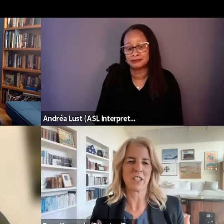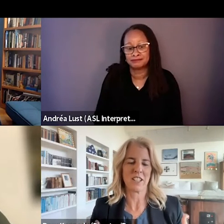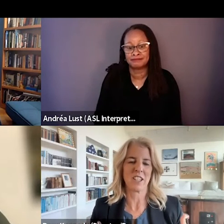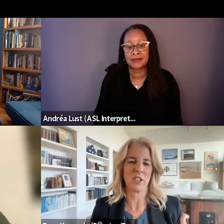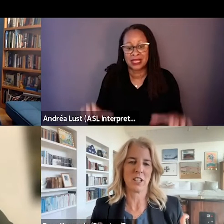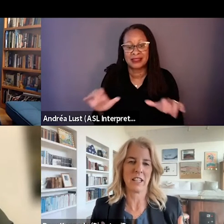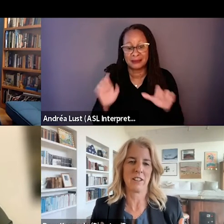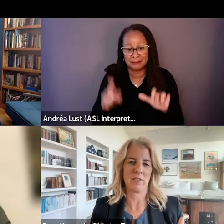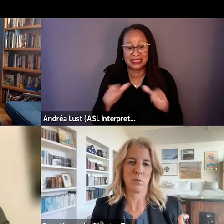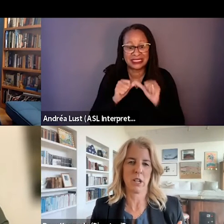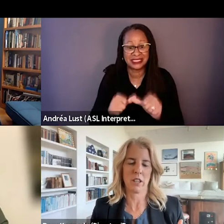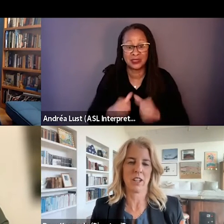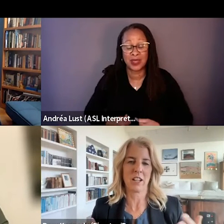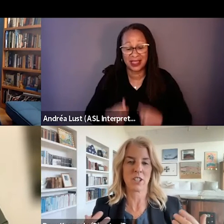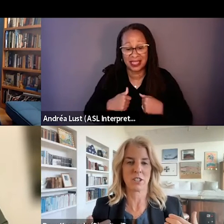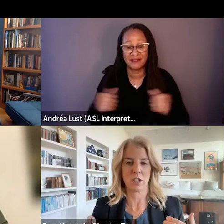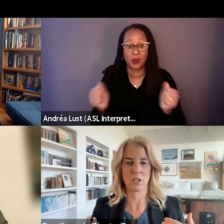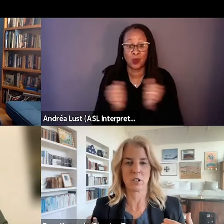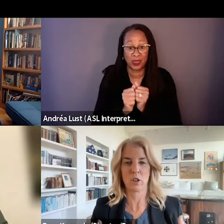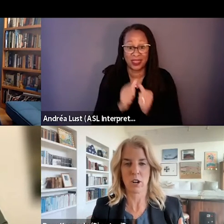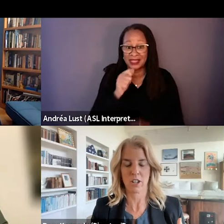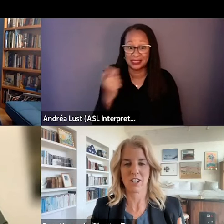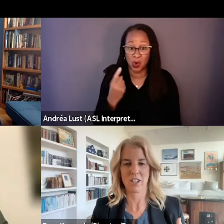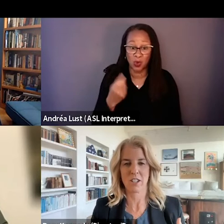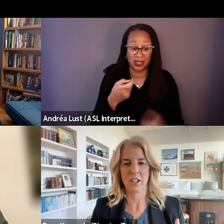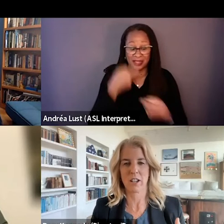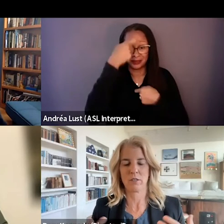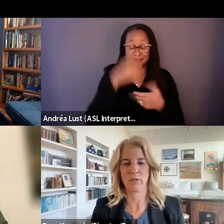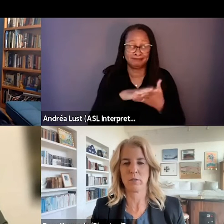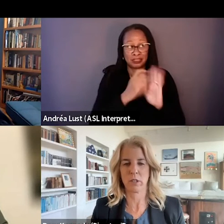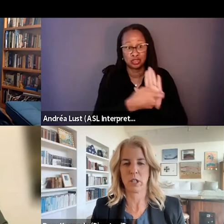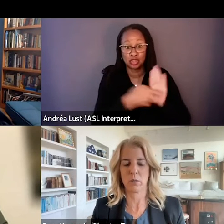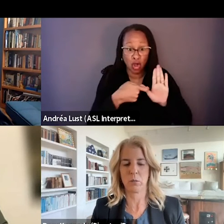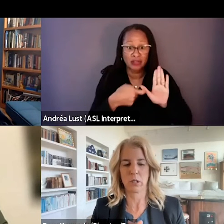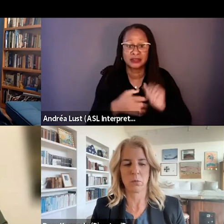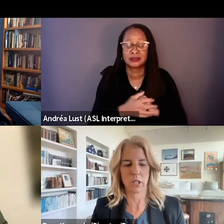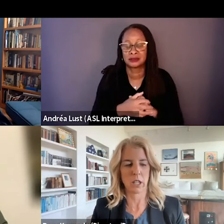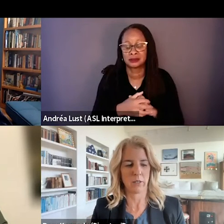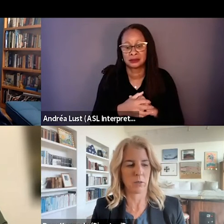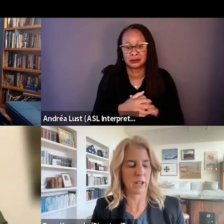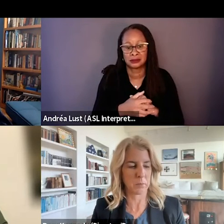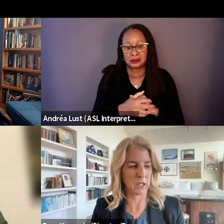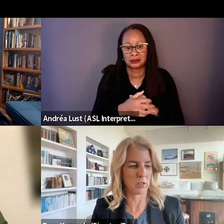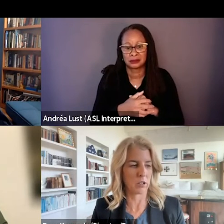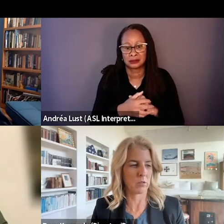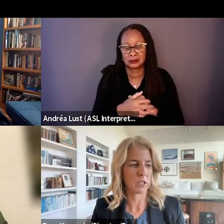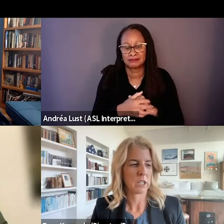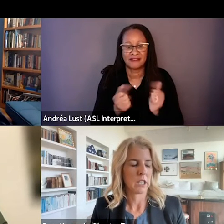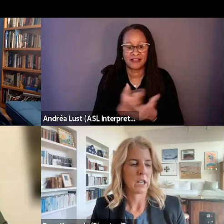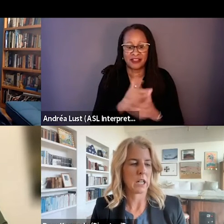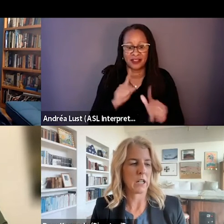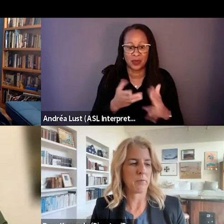have to continue to live with not just the scars of, you know, what they have been